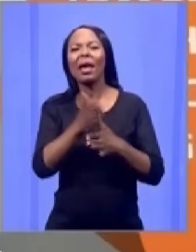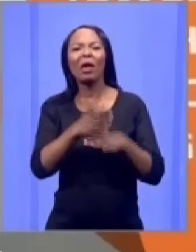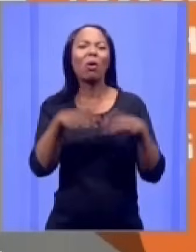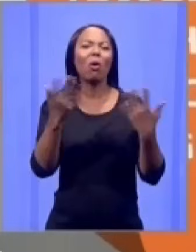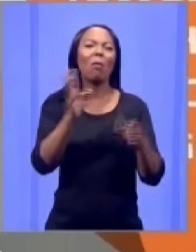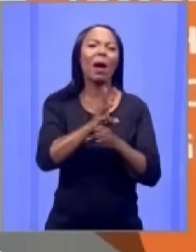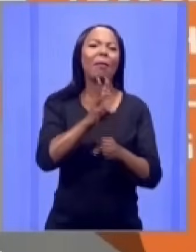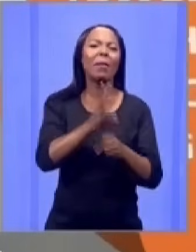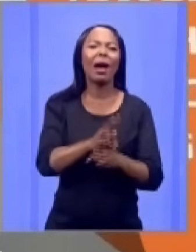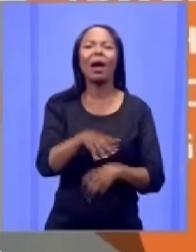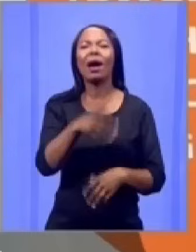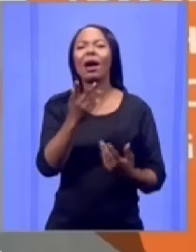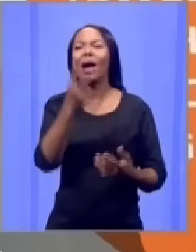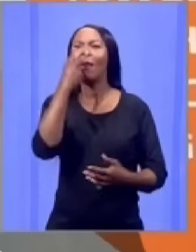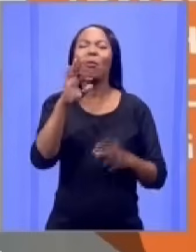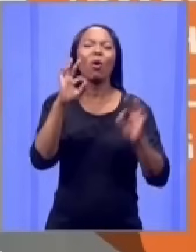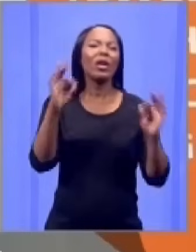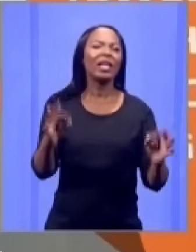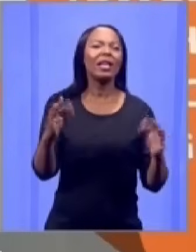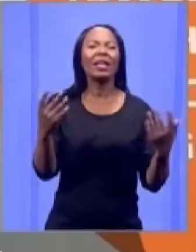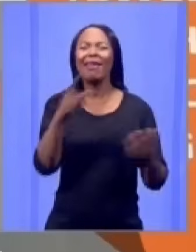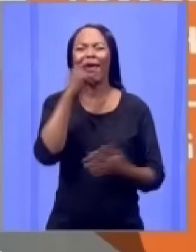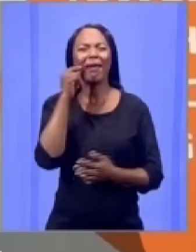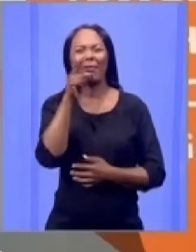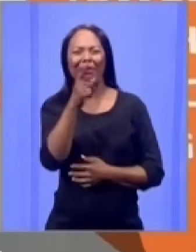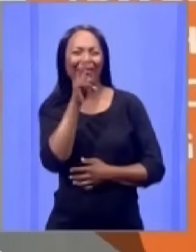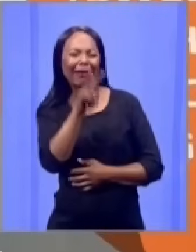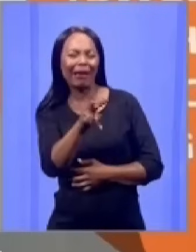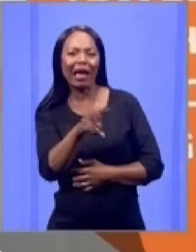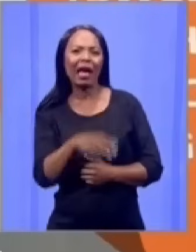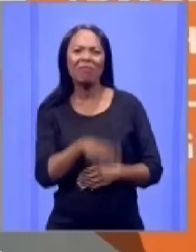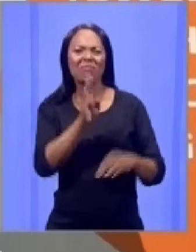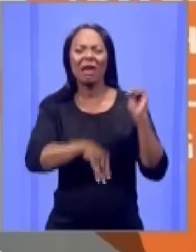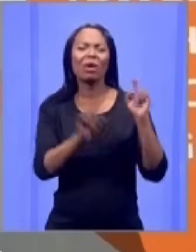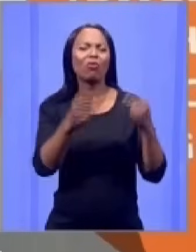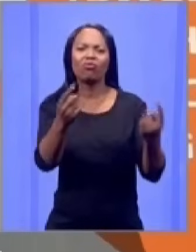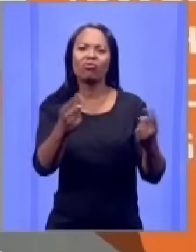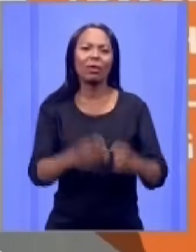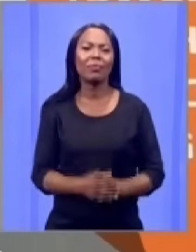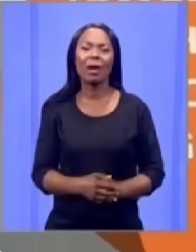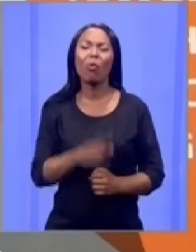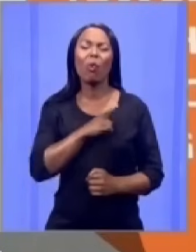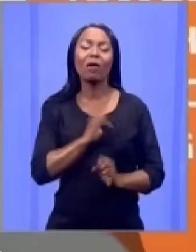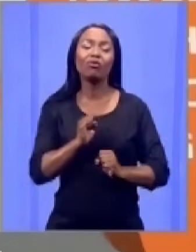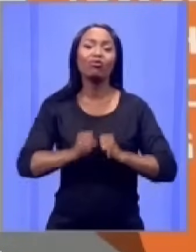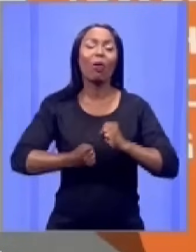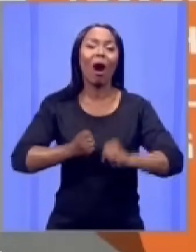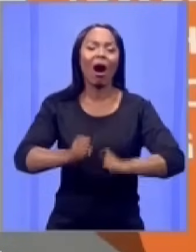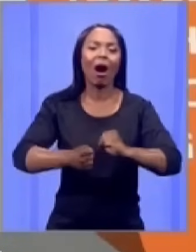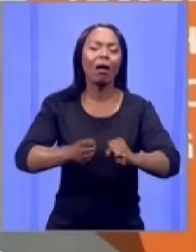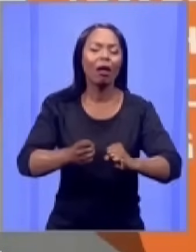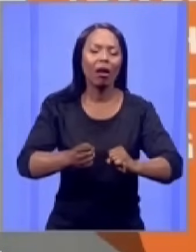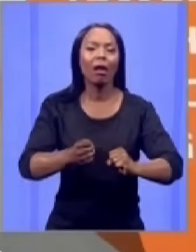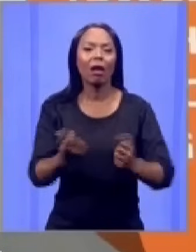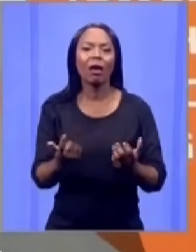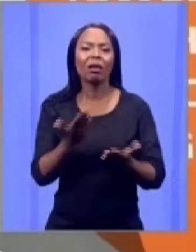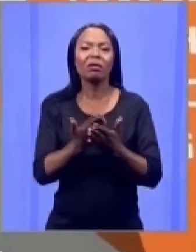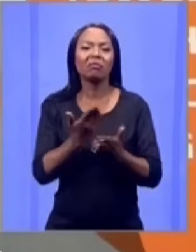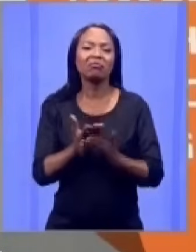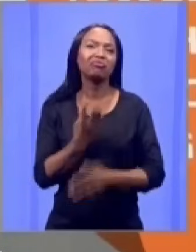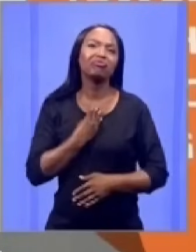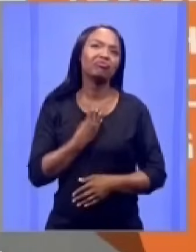gamponi ene a kgone ba o ba blame batho bana tshwetlego e go etsa gore le wena ka boena o tenyatse